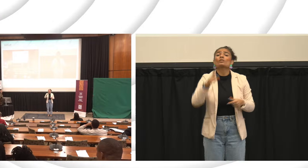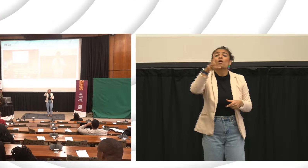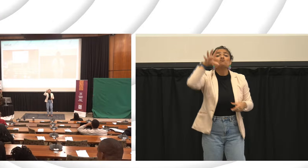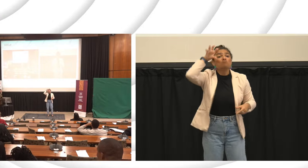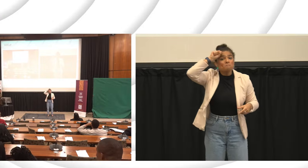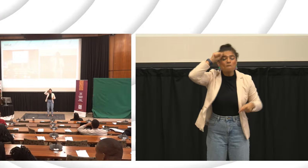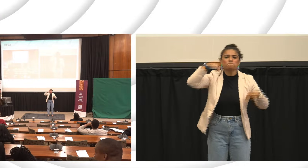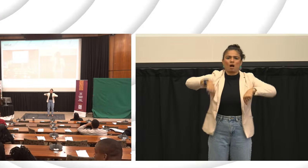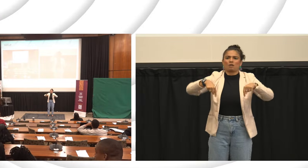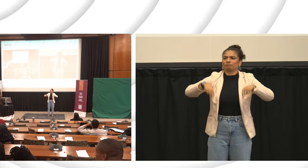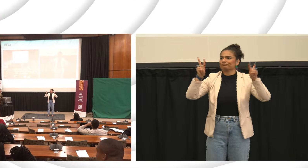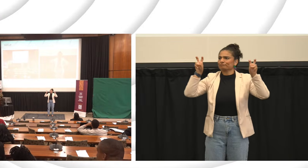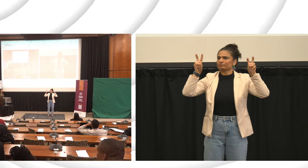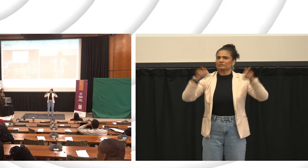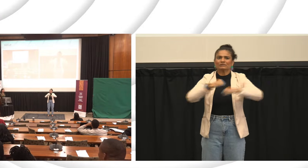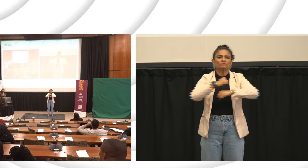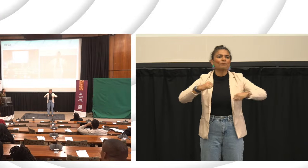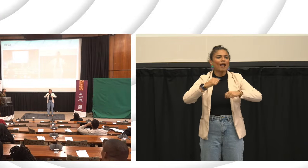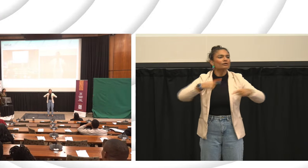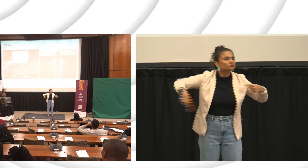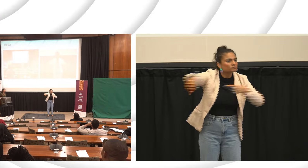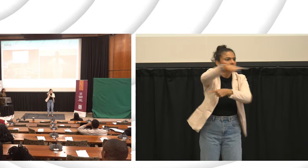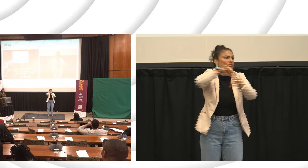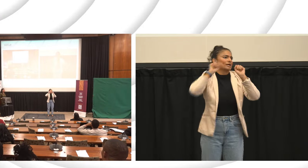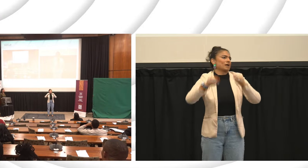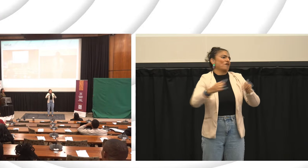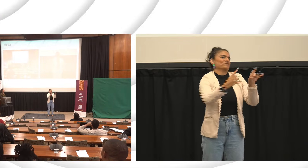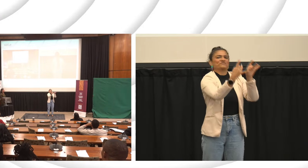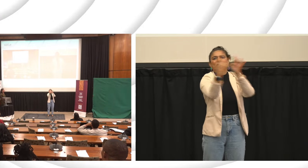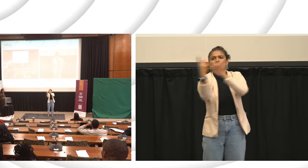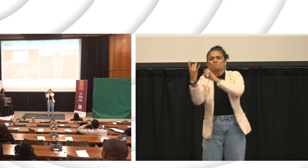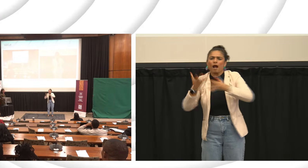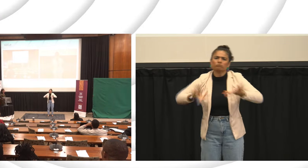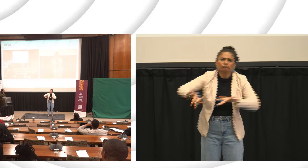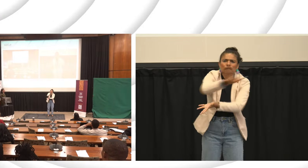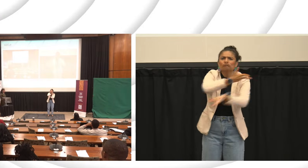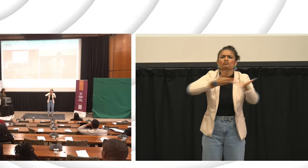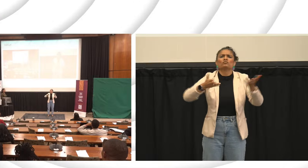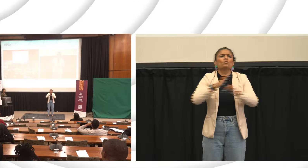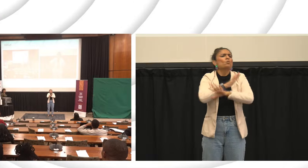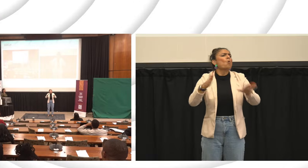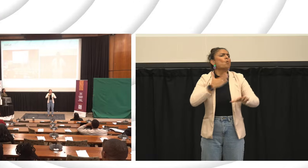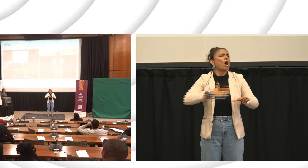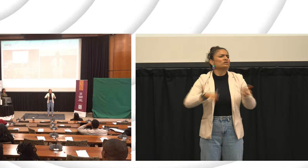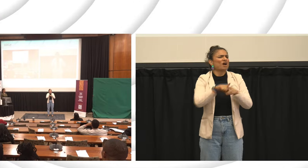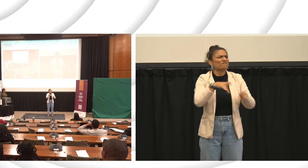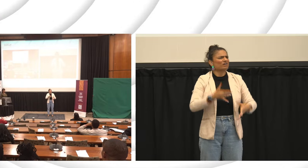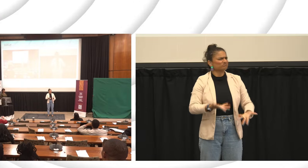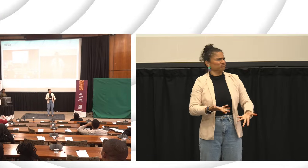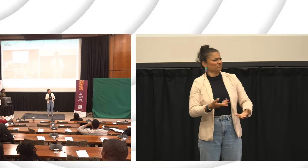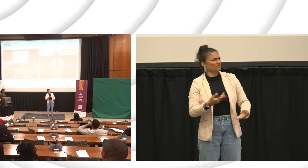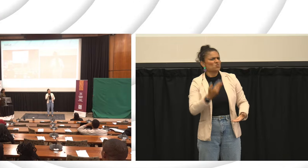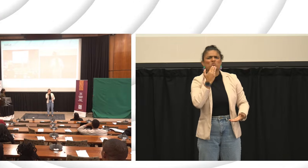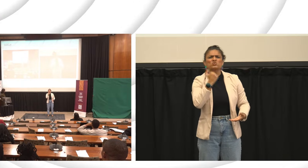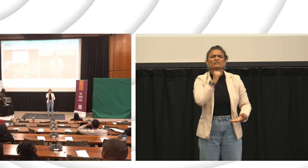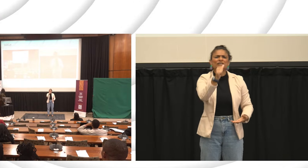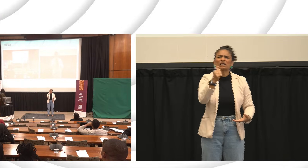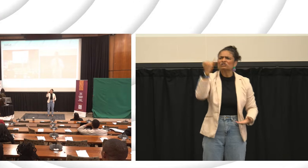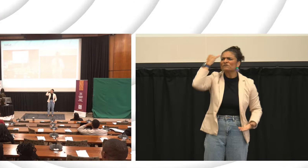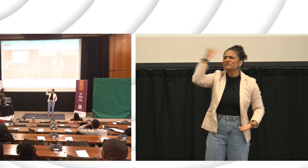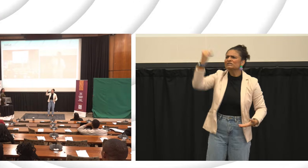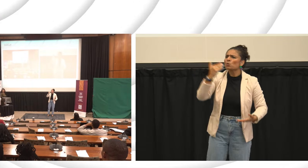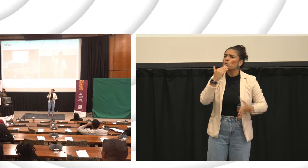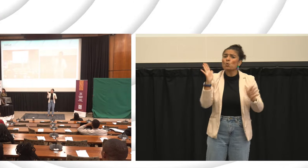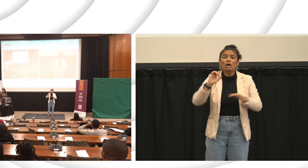we're on time. Just bear in mind, this space is here to share your feedback. We don't want you to feel